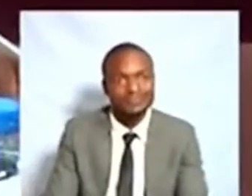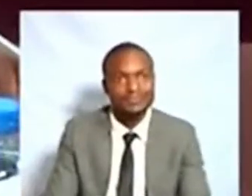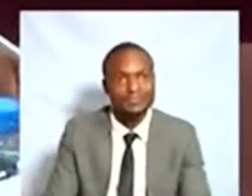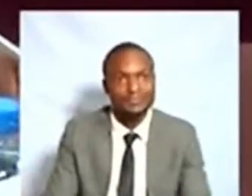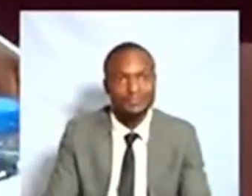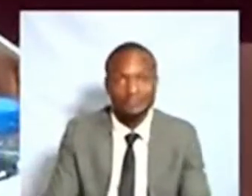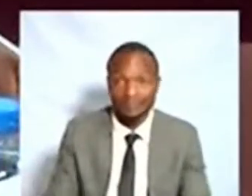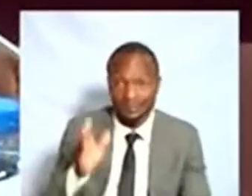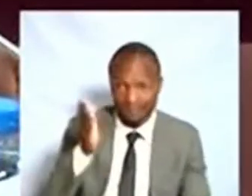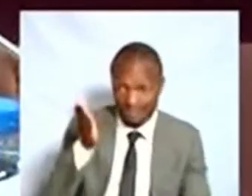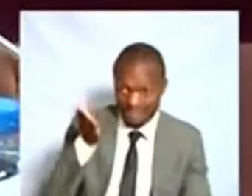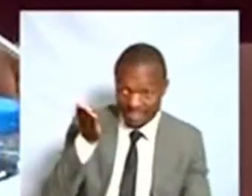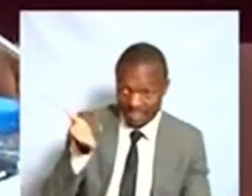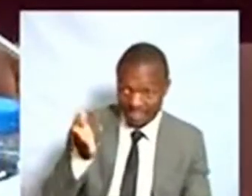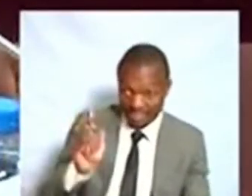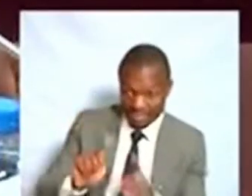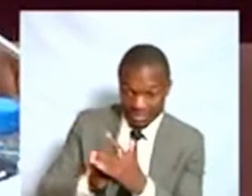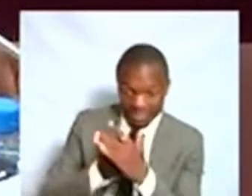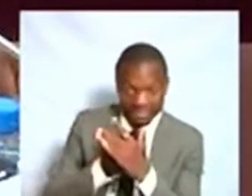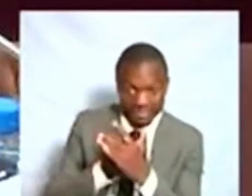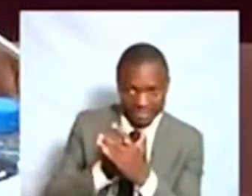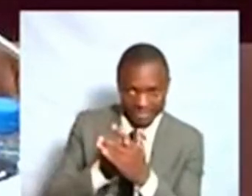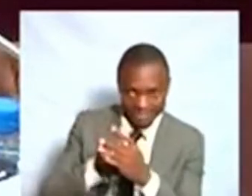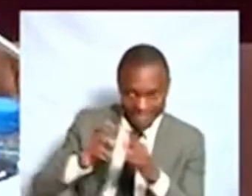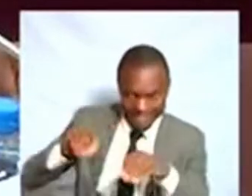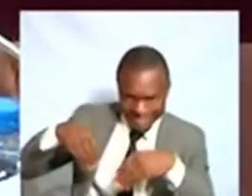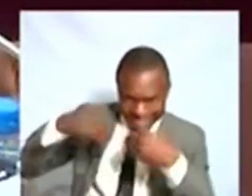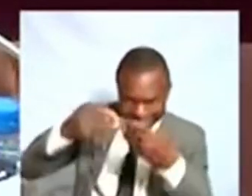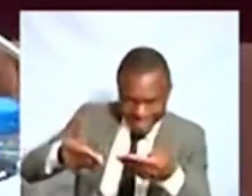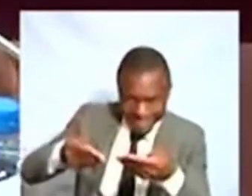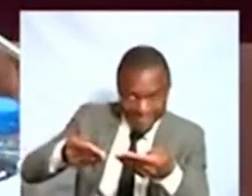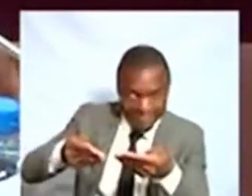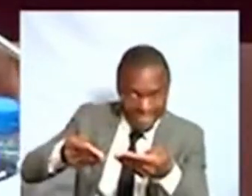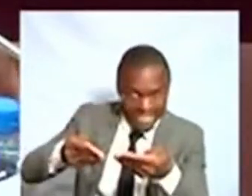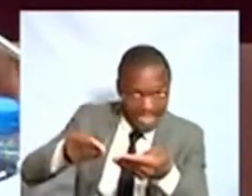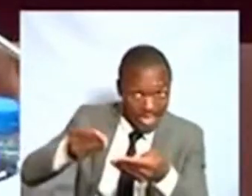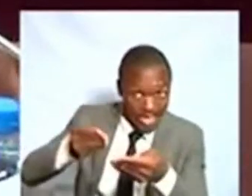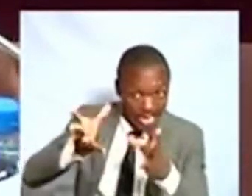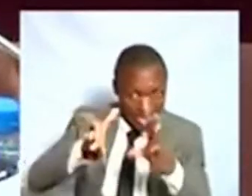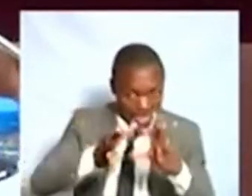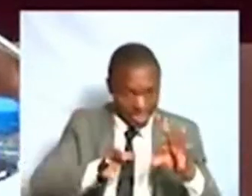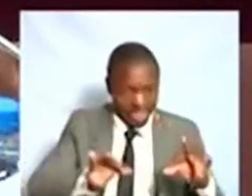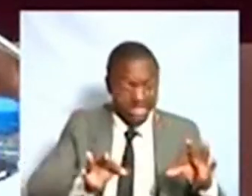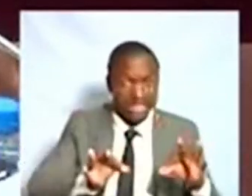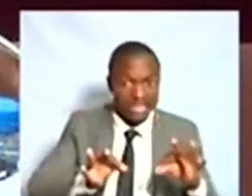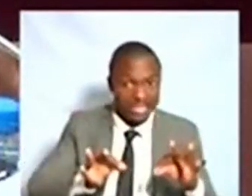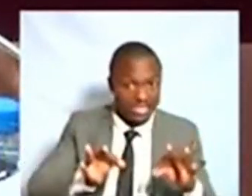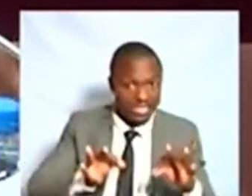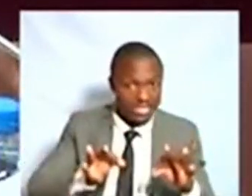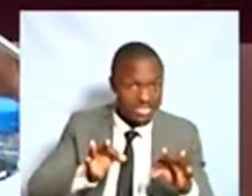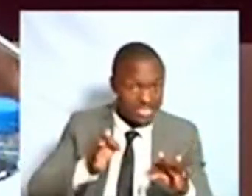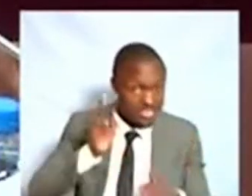I'll begin by briefly giving a background to the